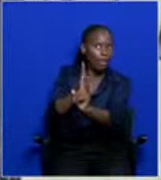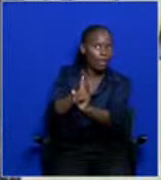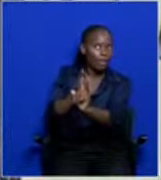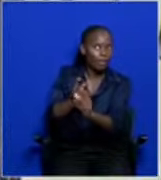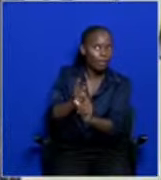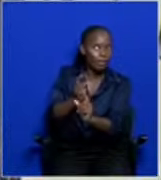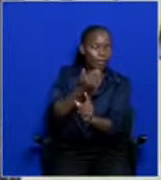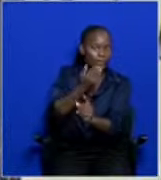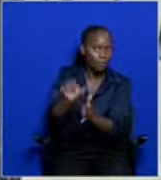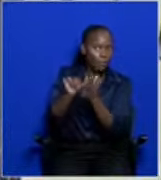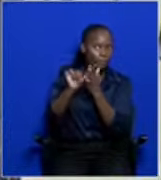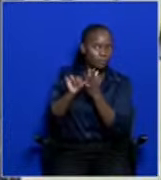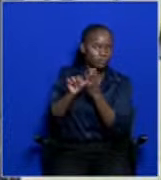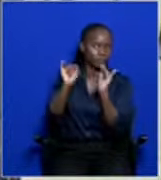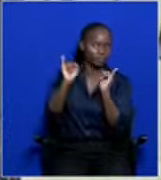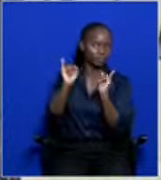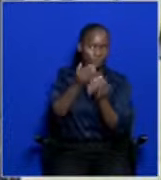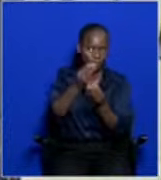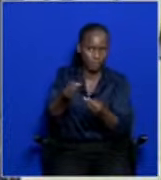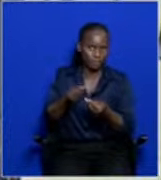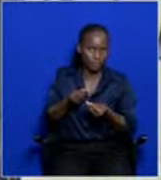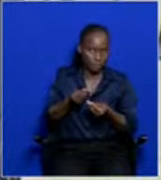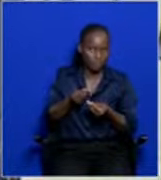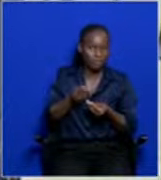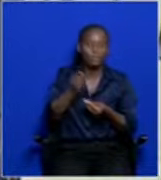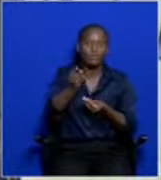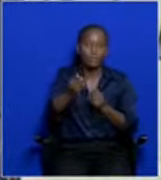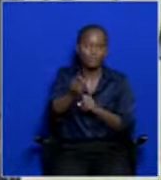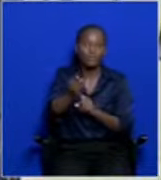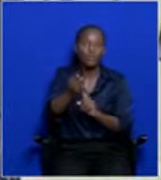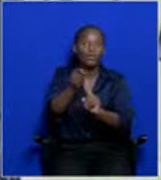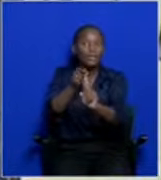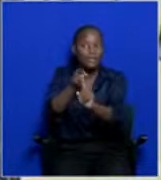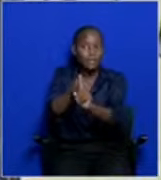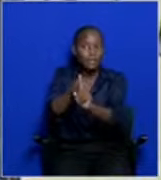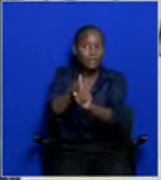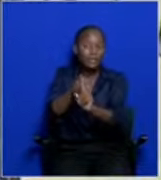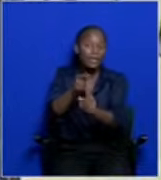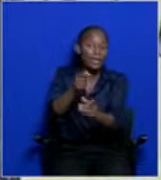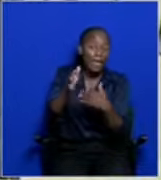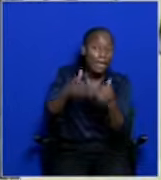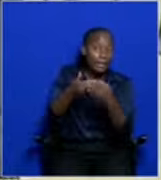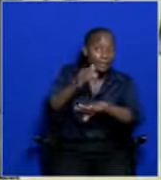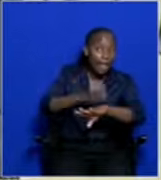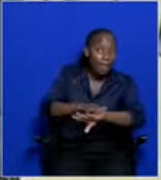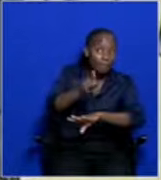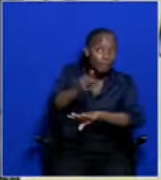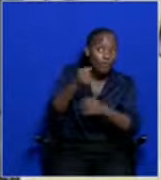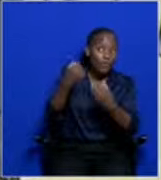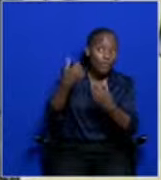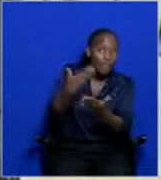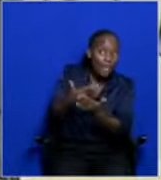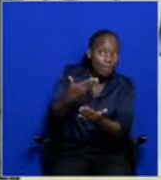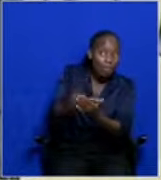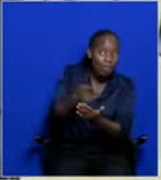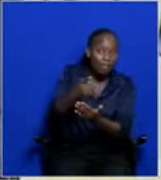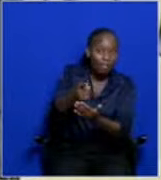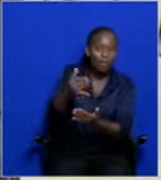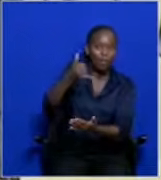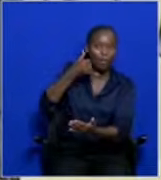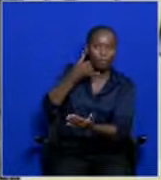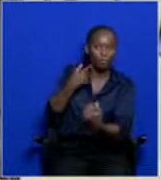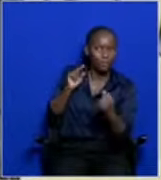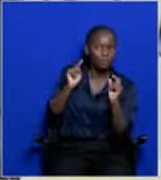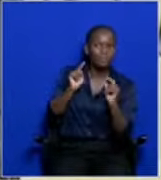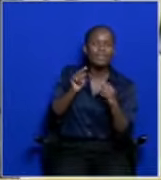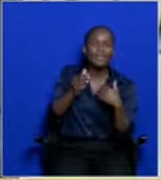time, he can call me if he's available. I can drive wherever he is to go and obtain that